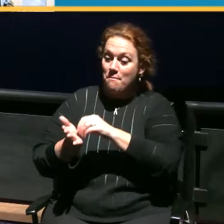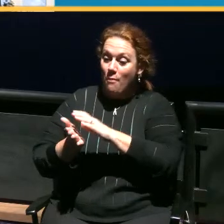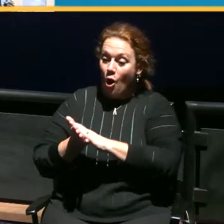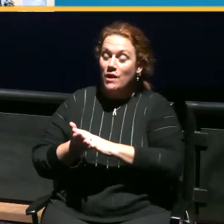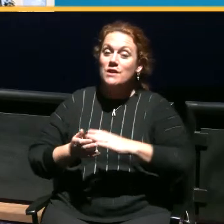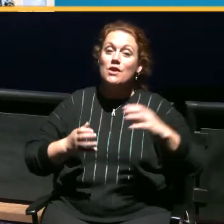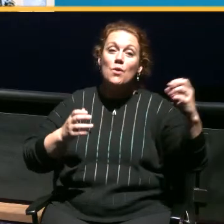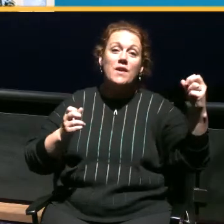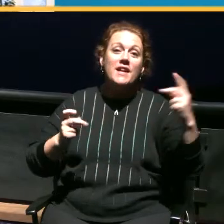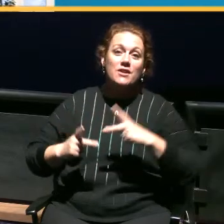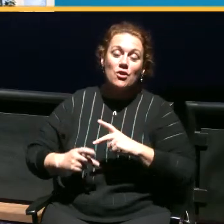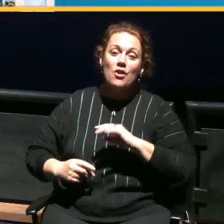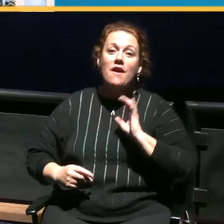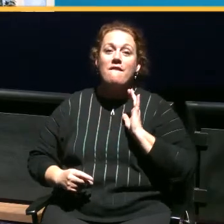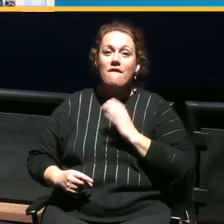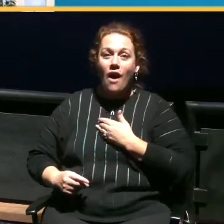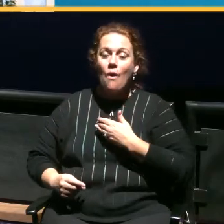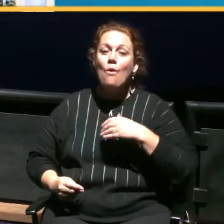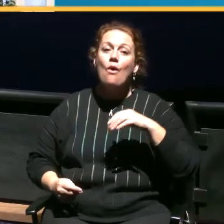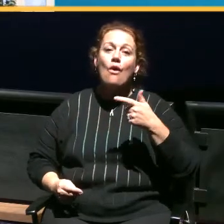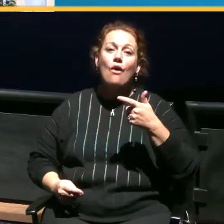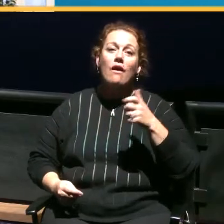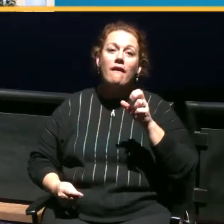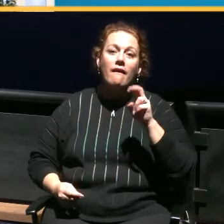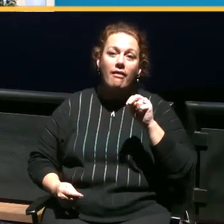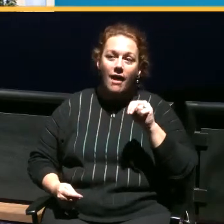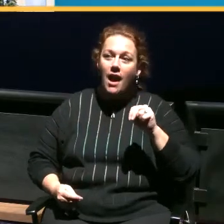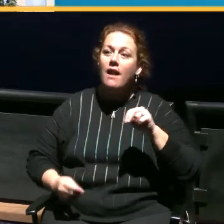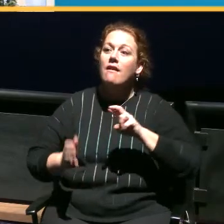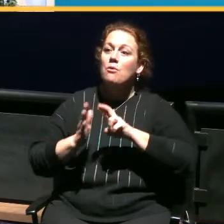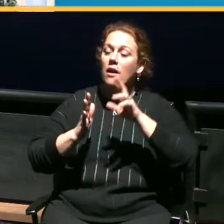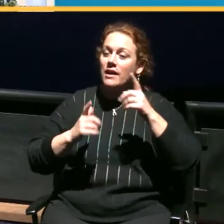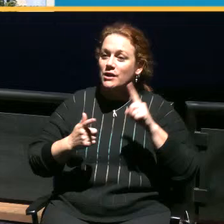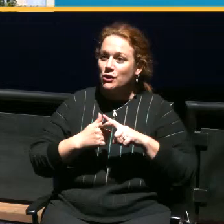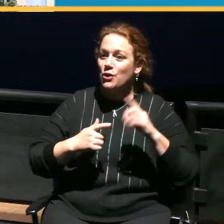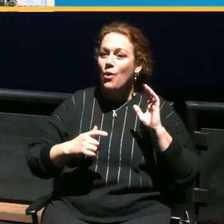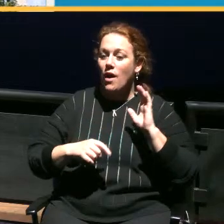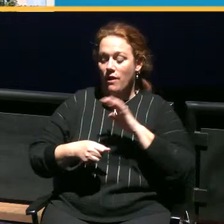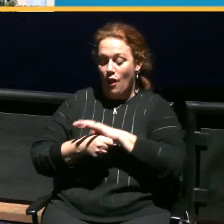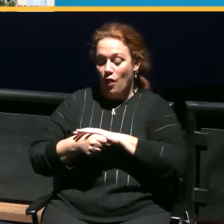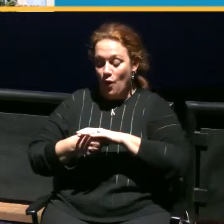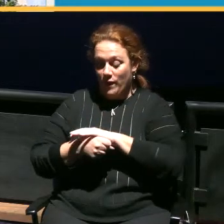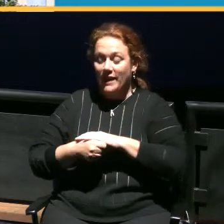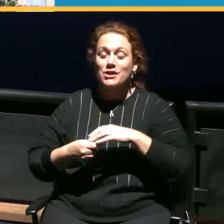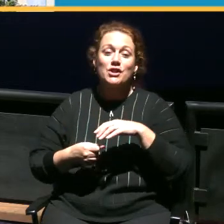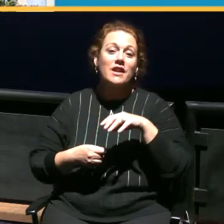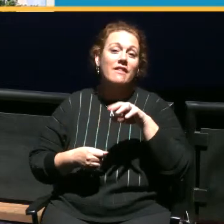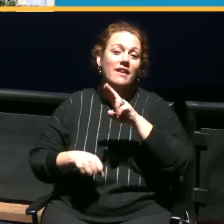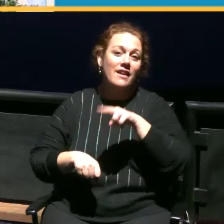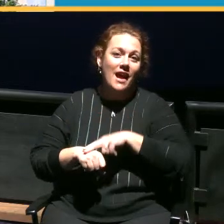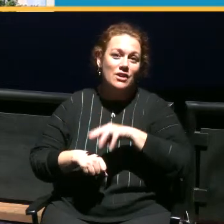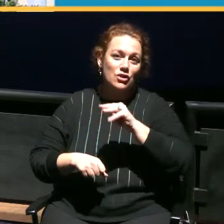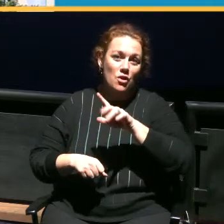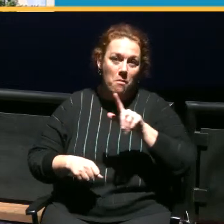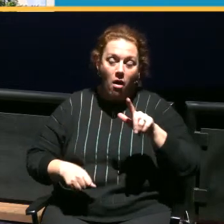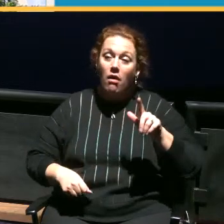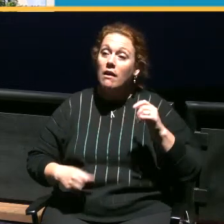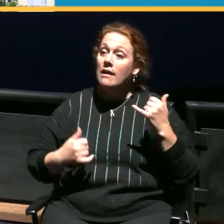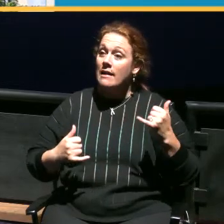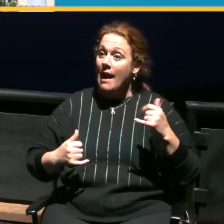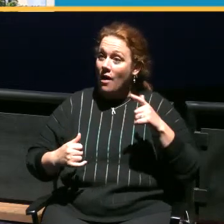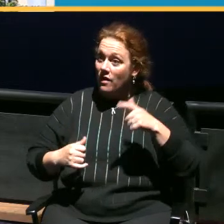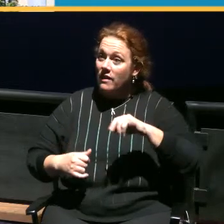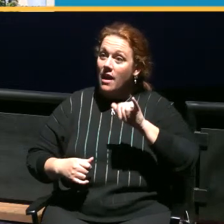to our flagship location here on the National Mall. Now that the Lockheed Martin IMAX Theater has